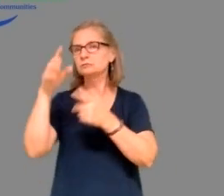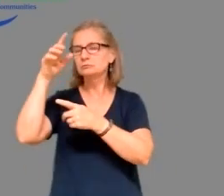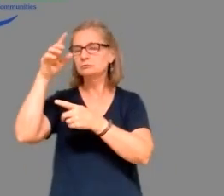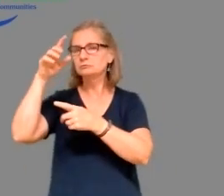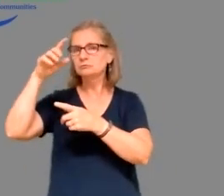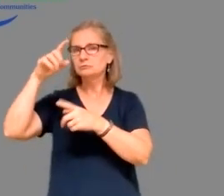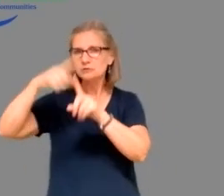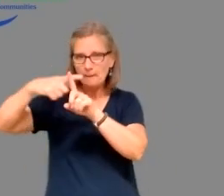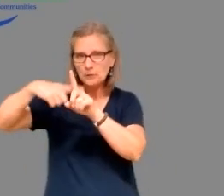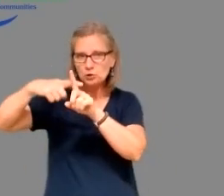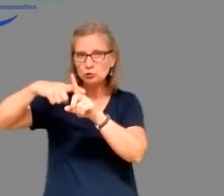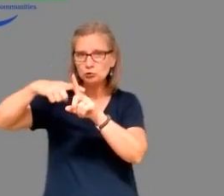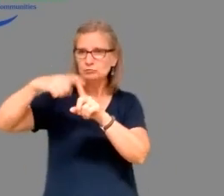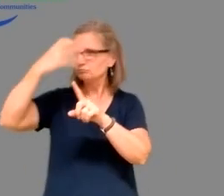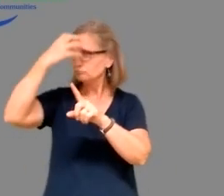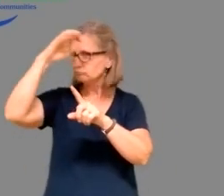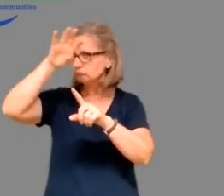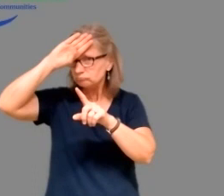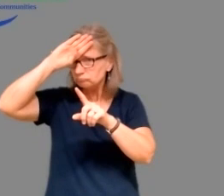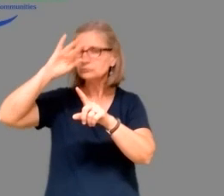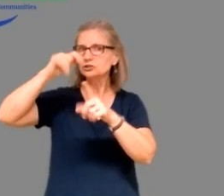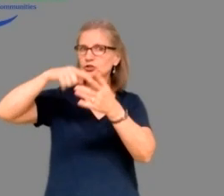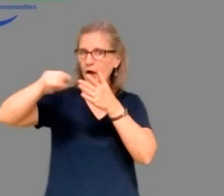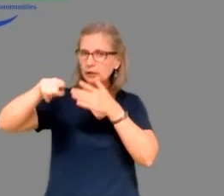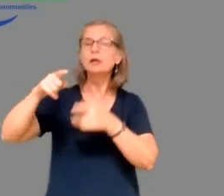will most likely be adding more items.